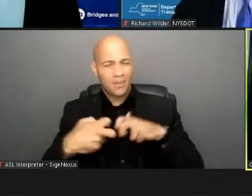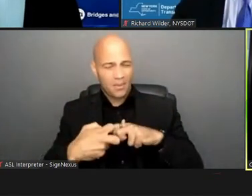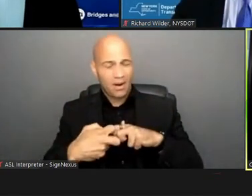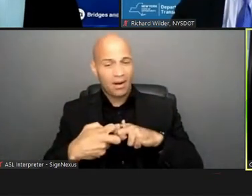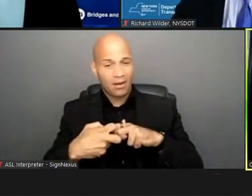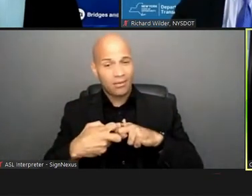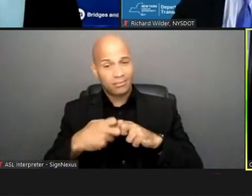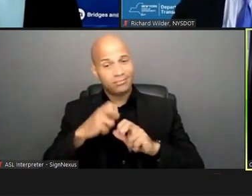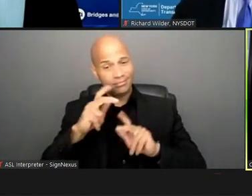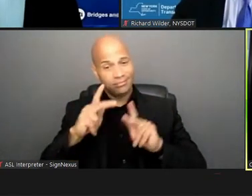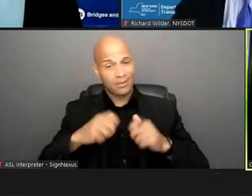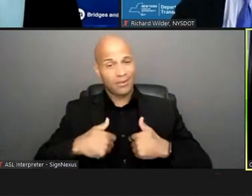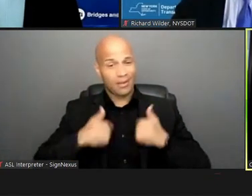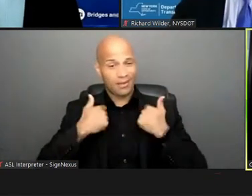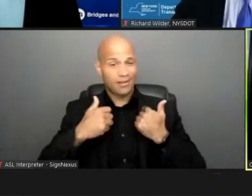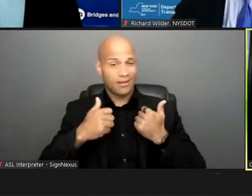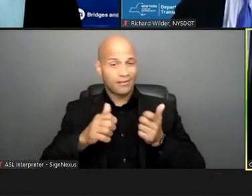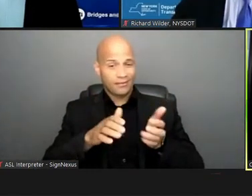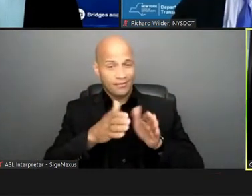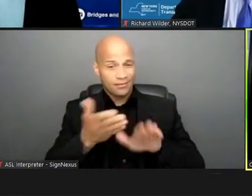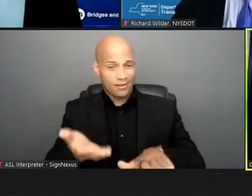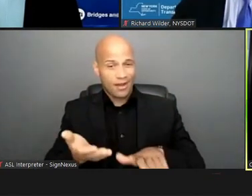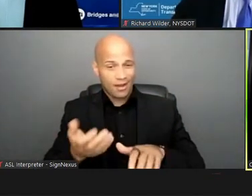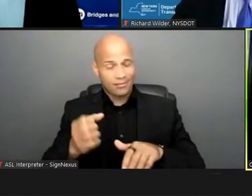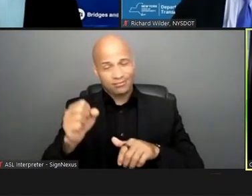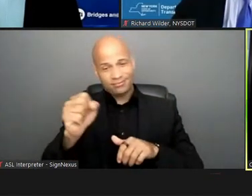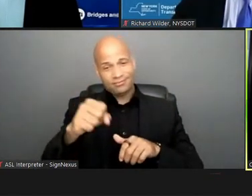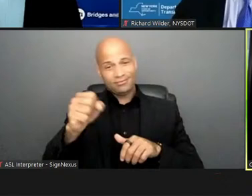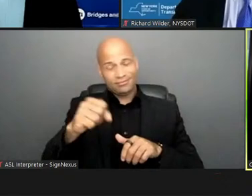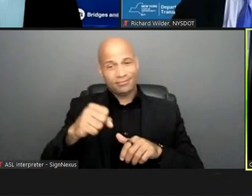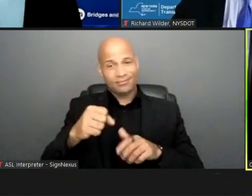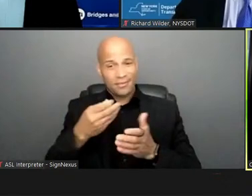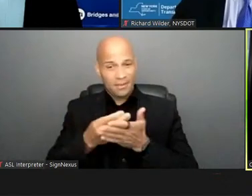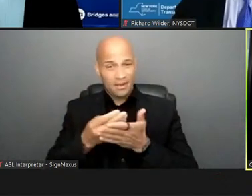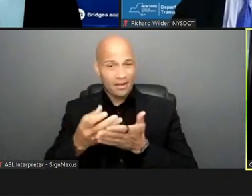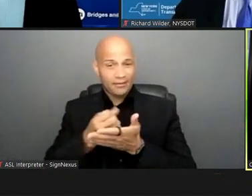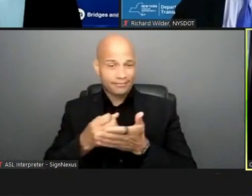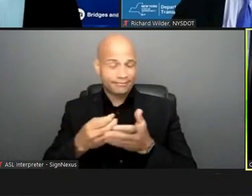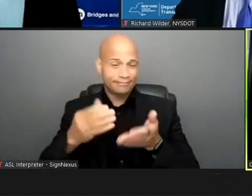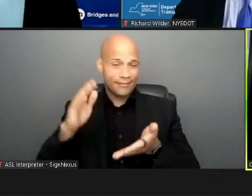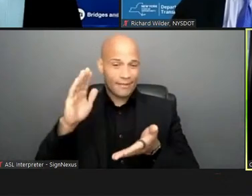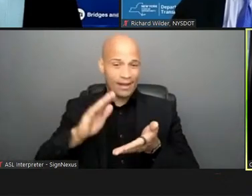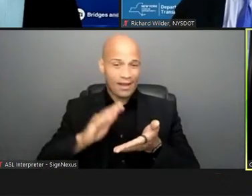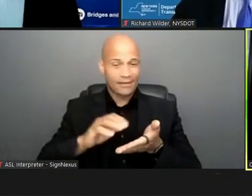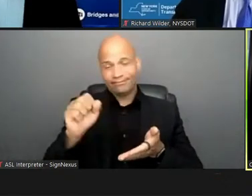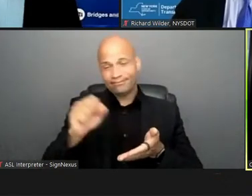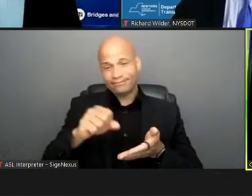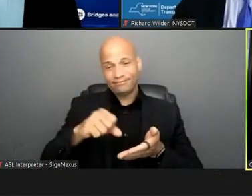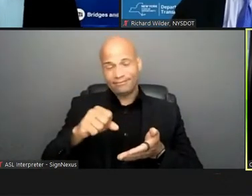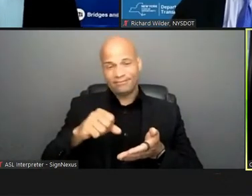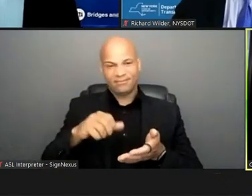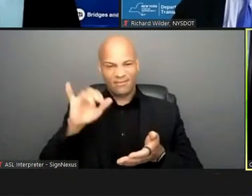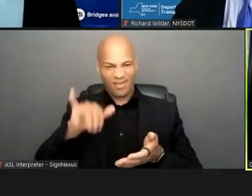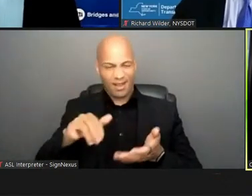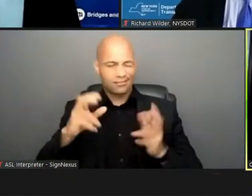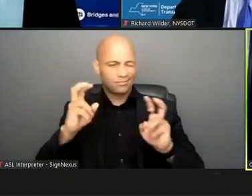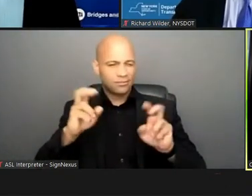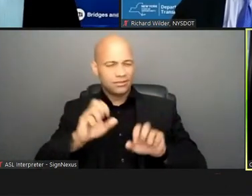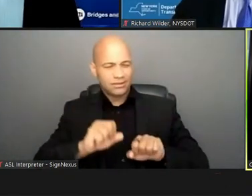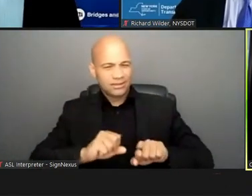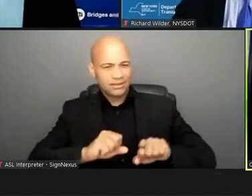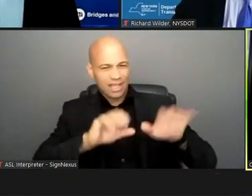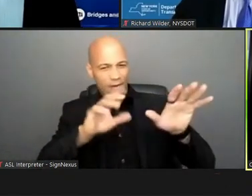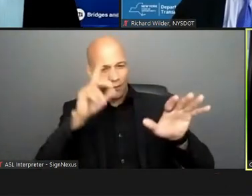been lost lives are being lost Health outcomes have been diminished these compromises these sacrifices to car